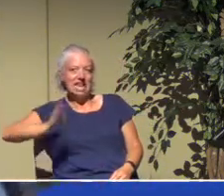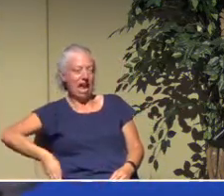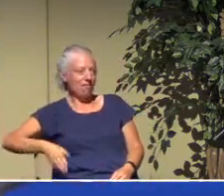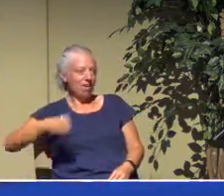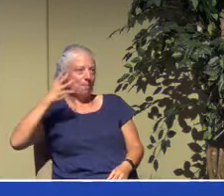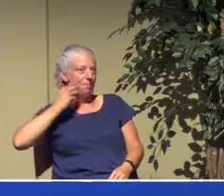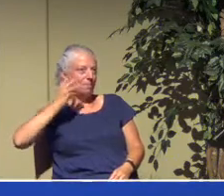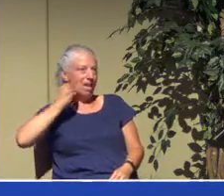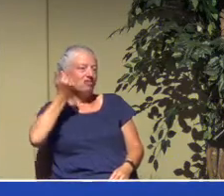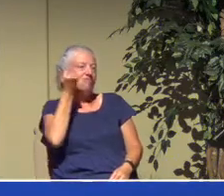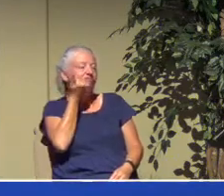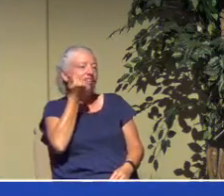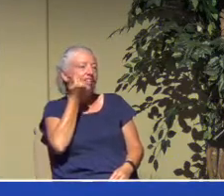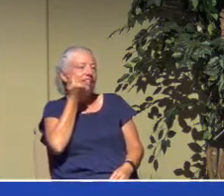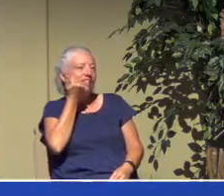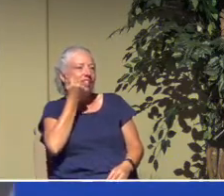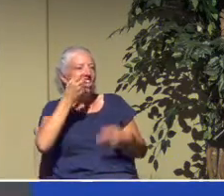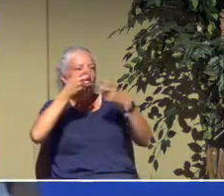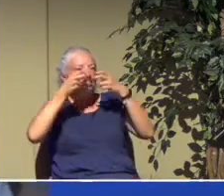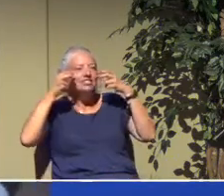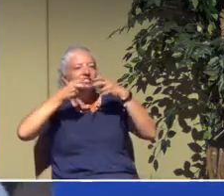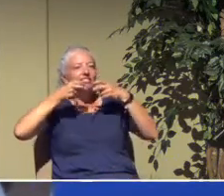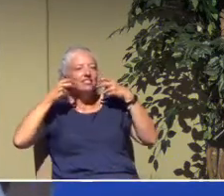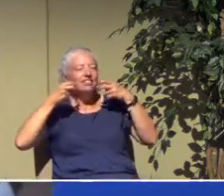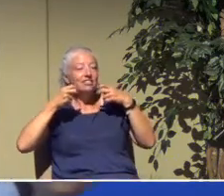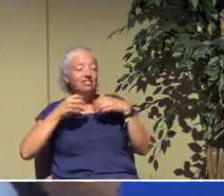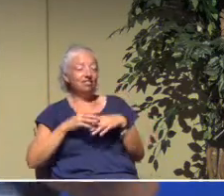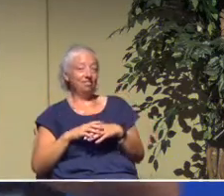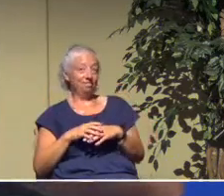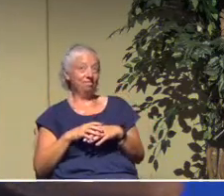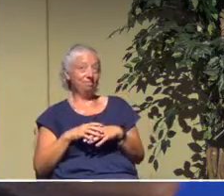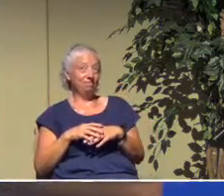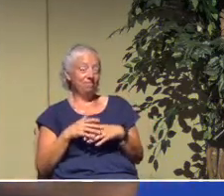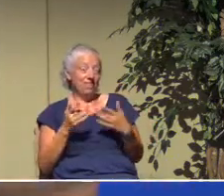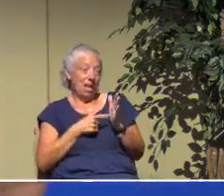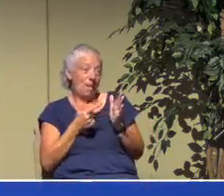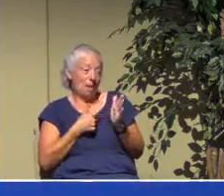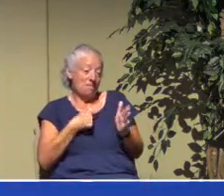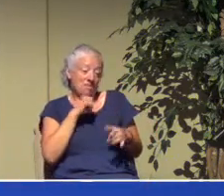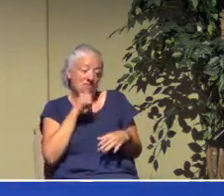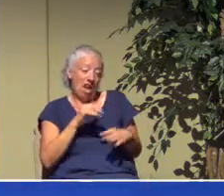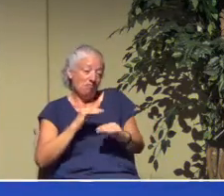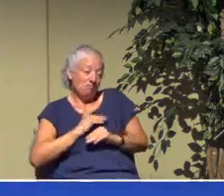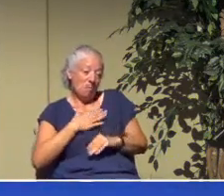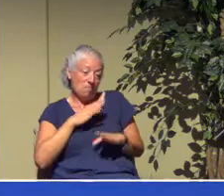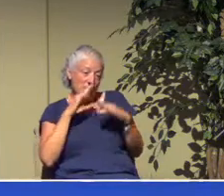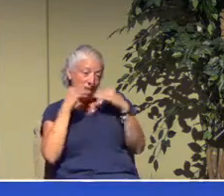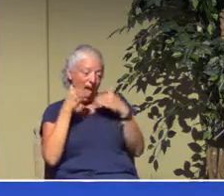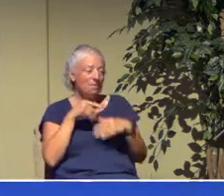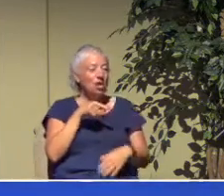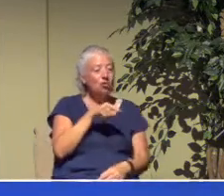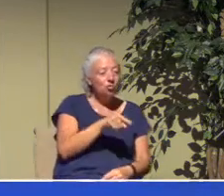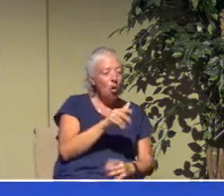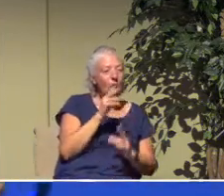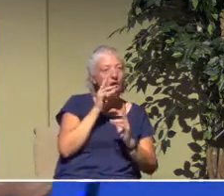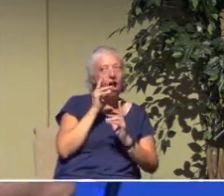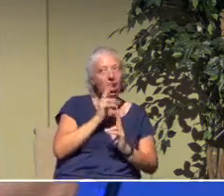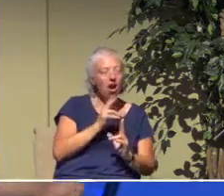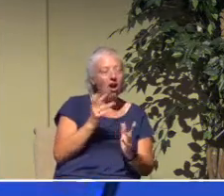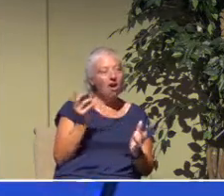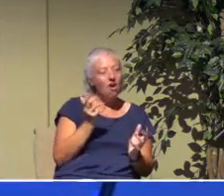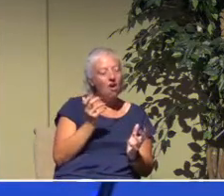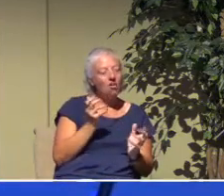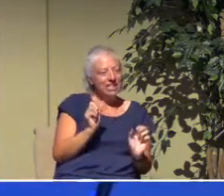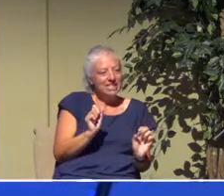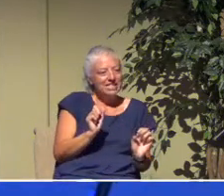Grandpa, my parents couldn't afford orthodontics, and so sometimes I'm not happy with my smile. But you have that privilege. And